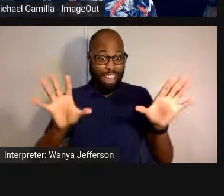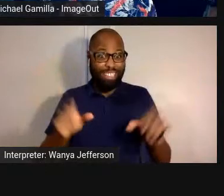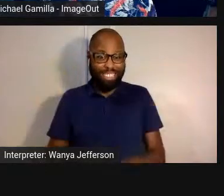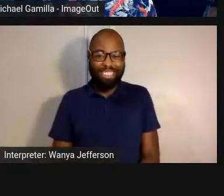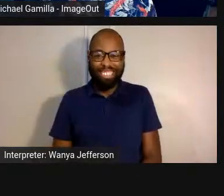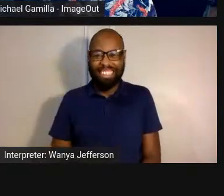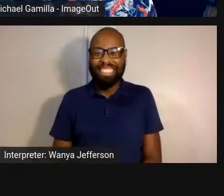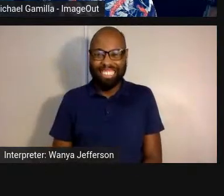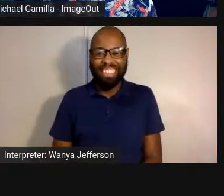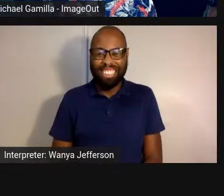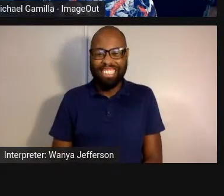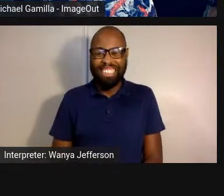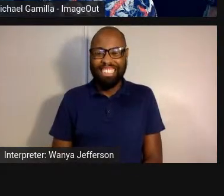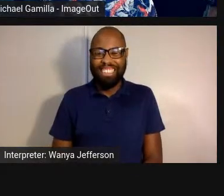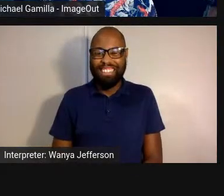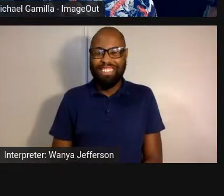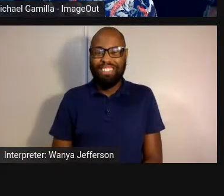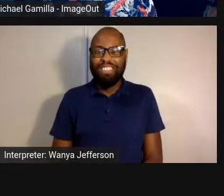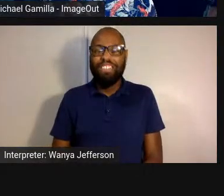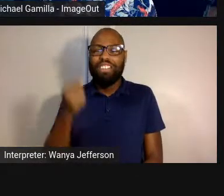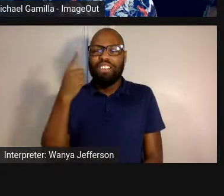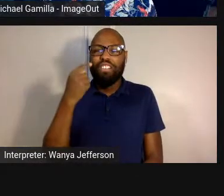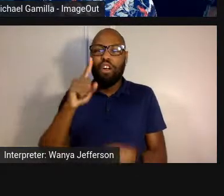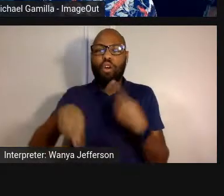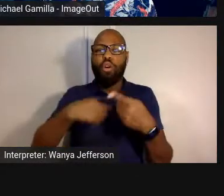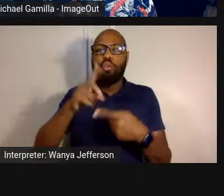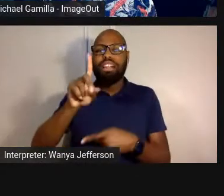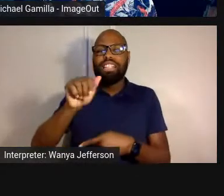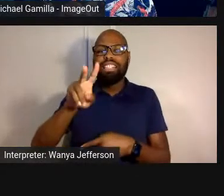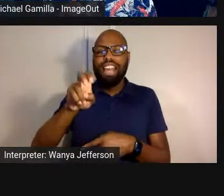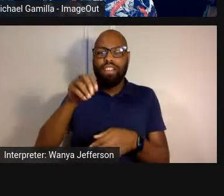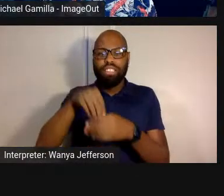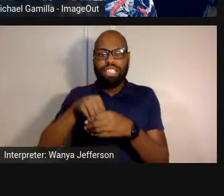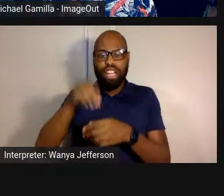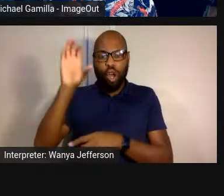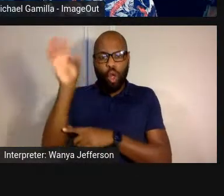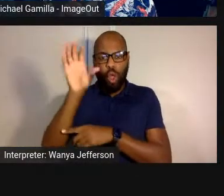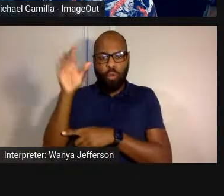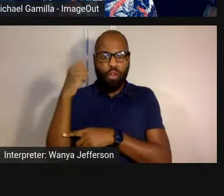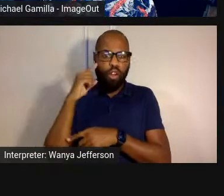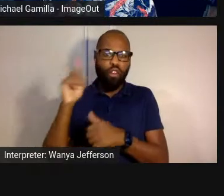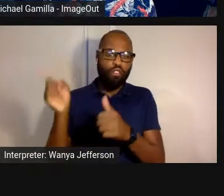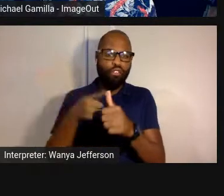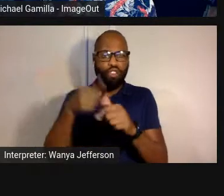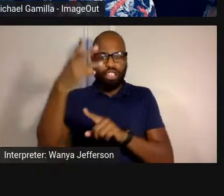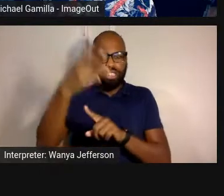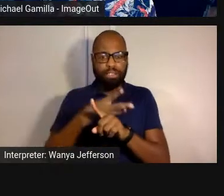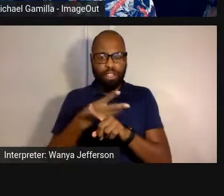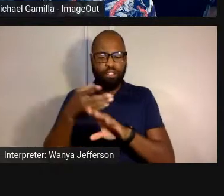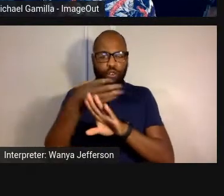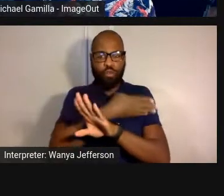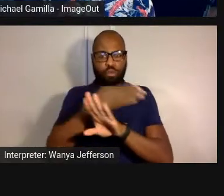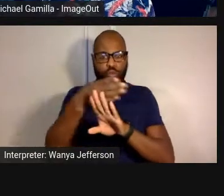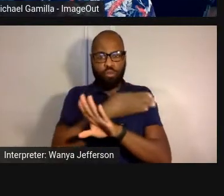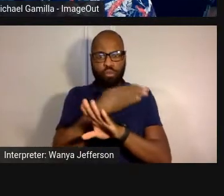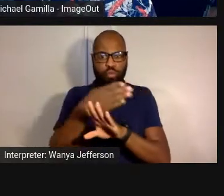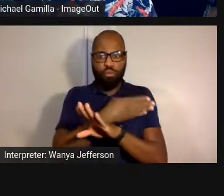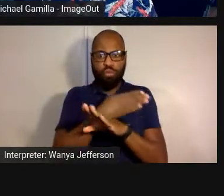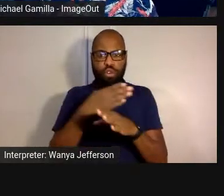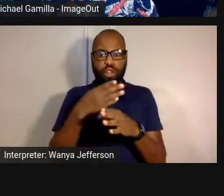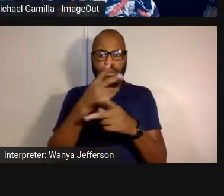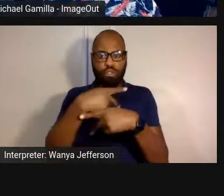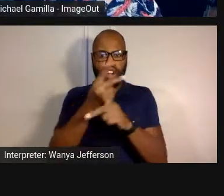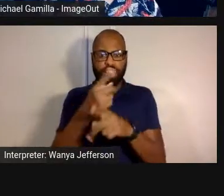Well, the thing is, when Dave was in Colombia for the first 6 months of pre-production, I was in New York, so I was looking.